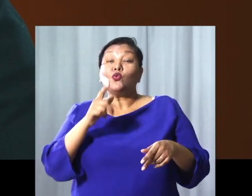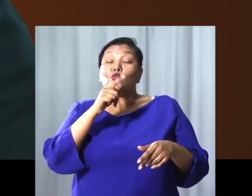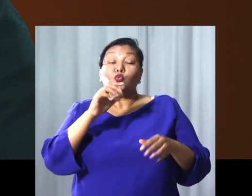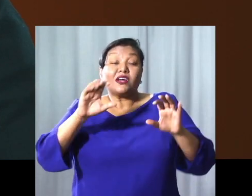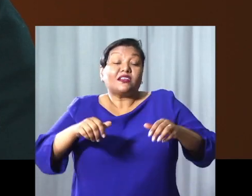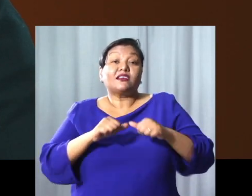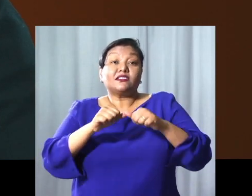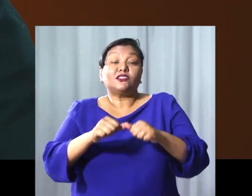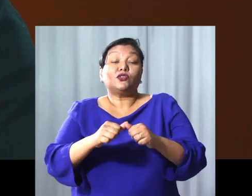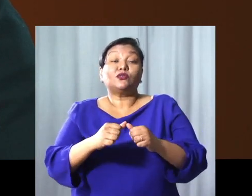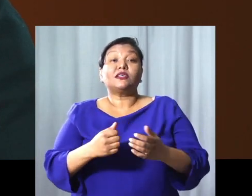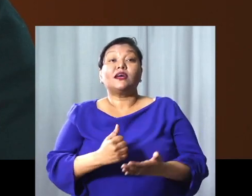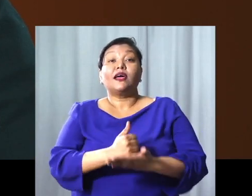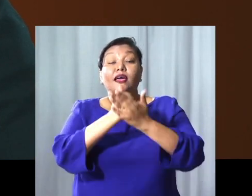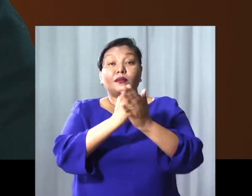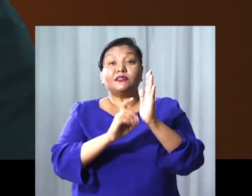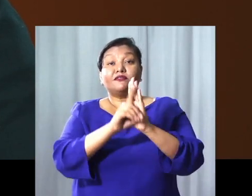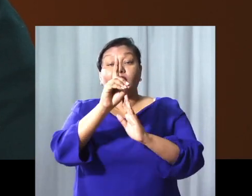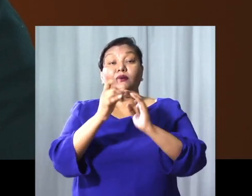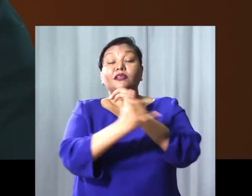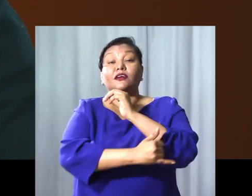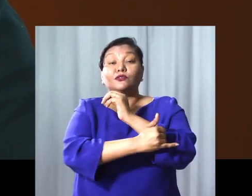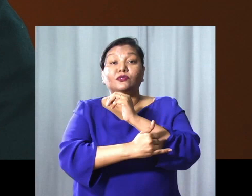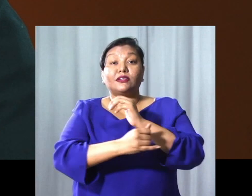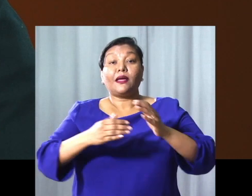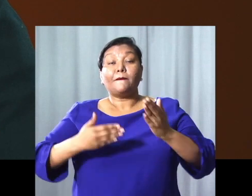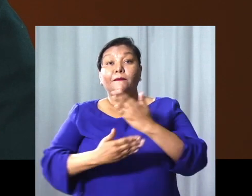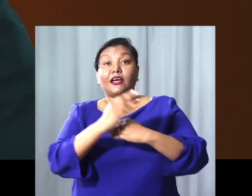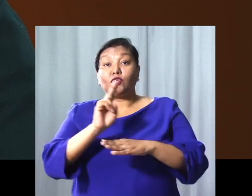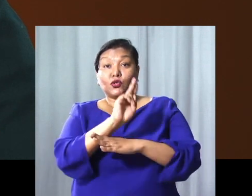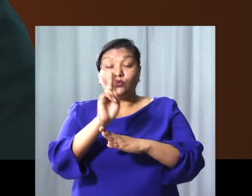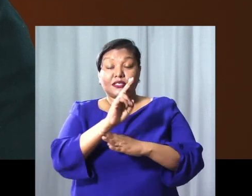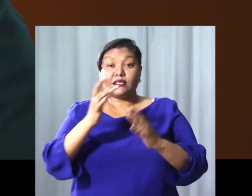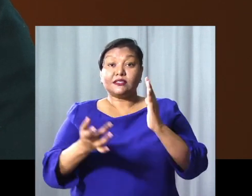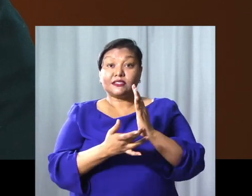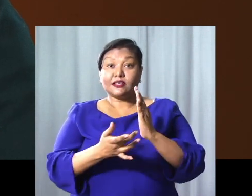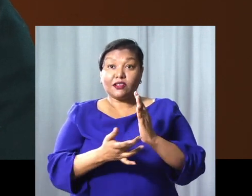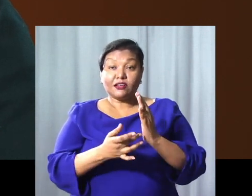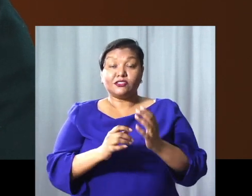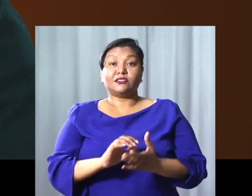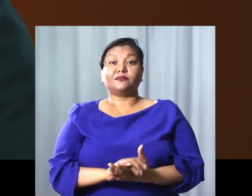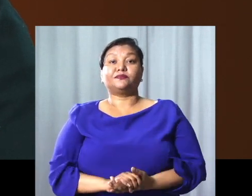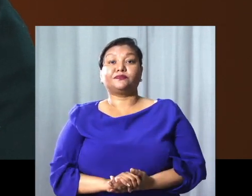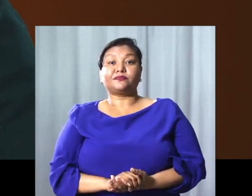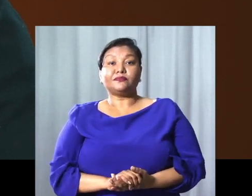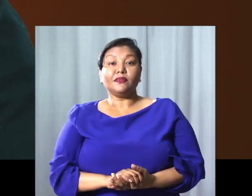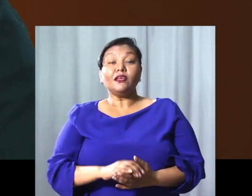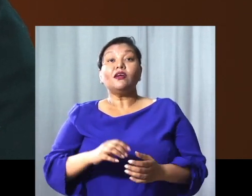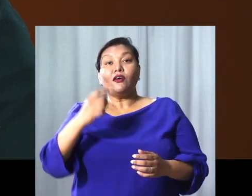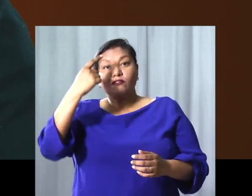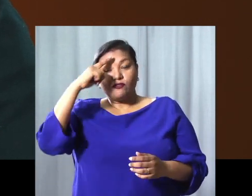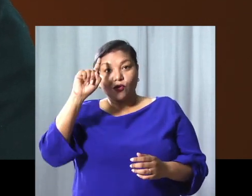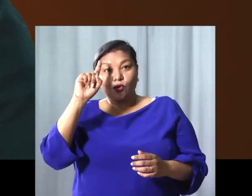population will be able to contribute to a country's socio-economic development through the use of digital